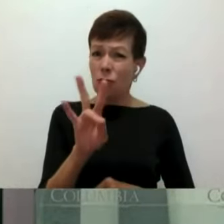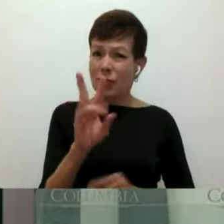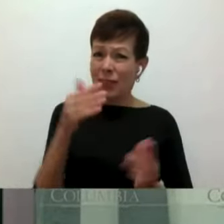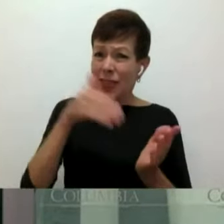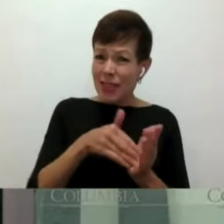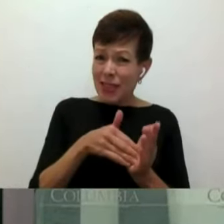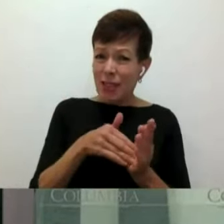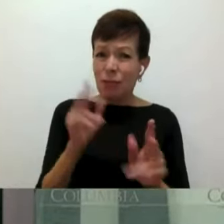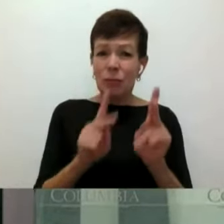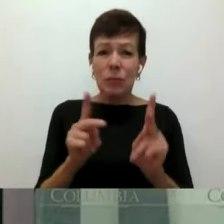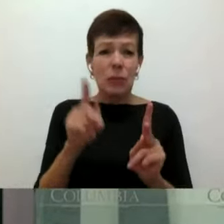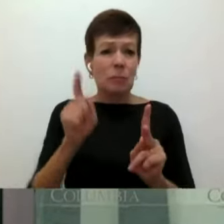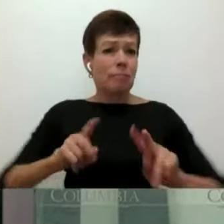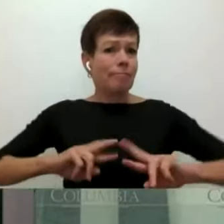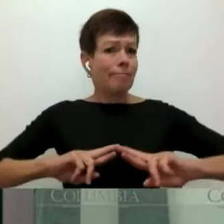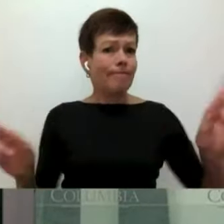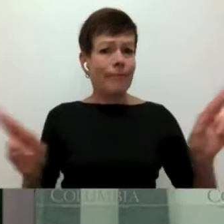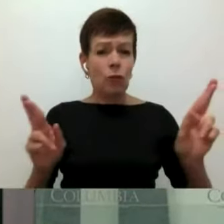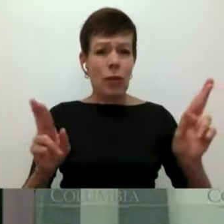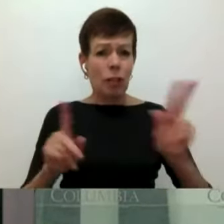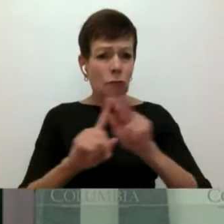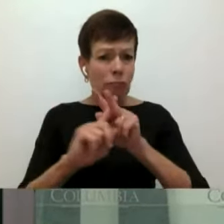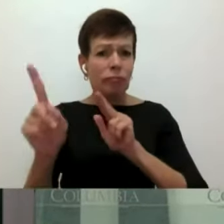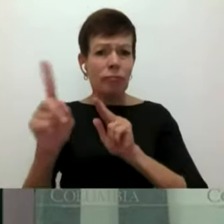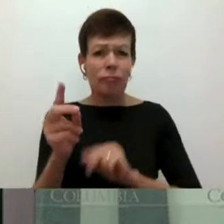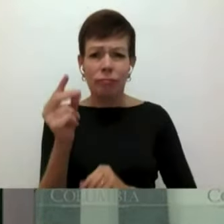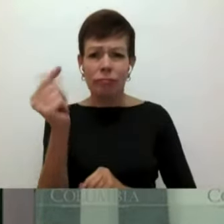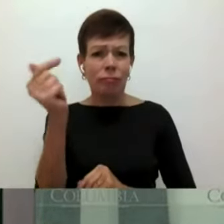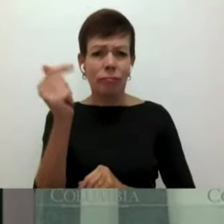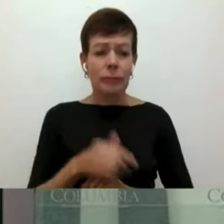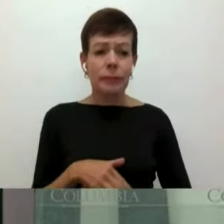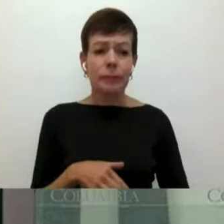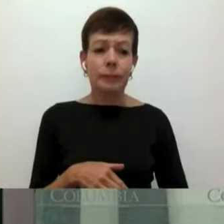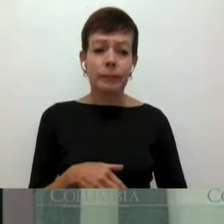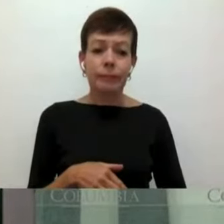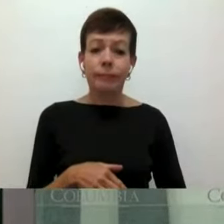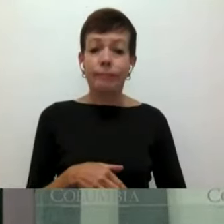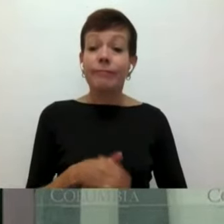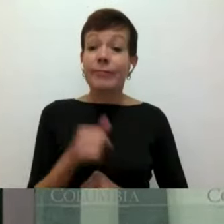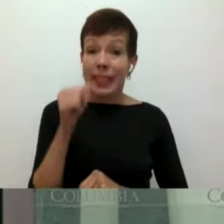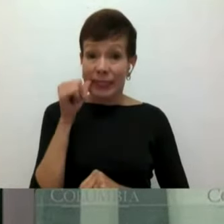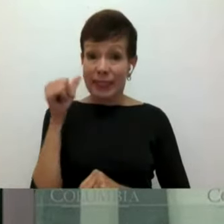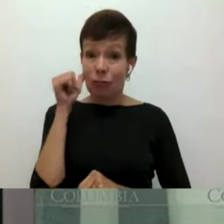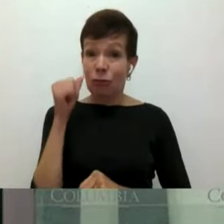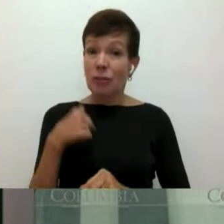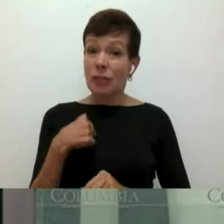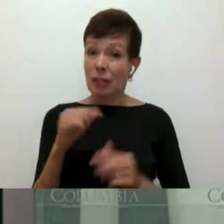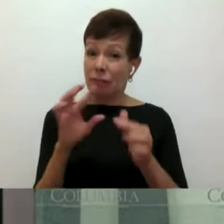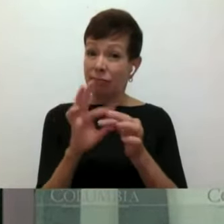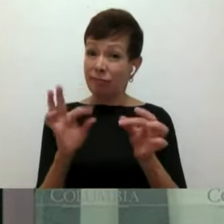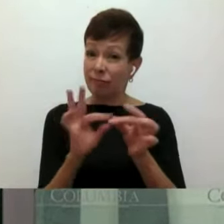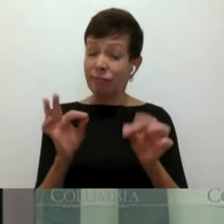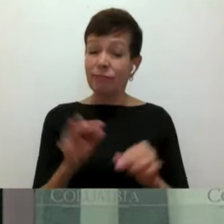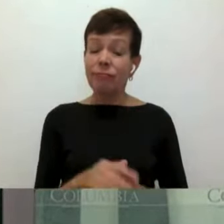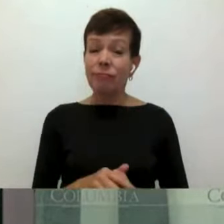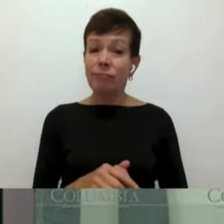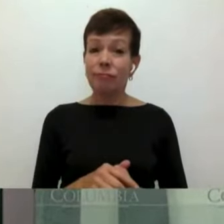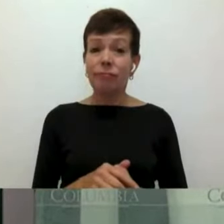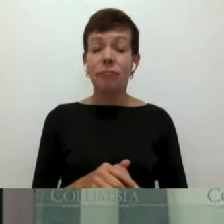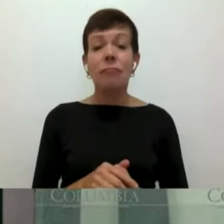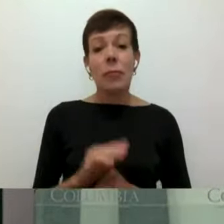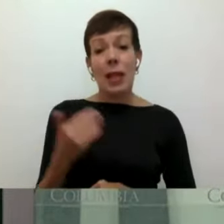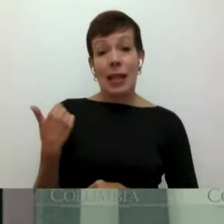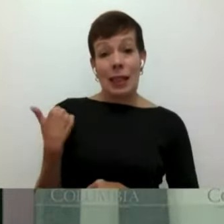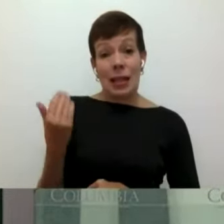and 37,000 more people who must be prepared to leave their homes at a moment's notice. As I shared